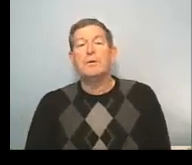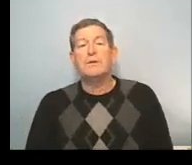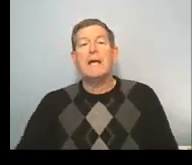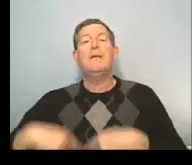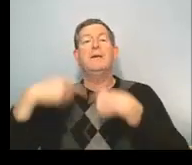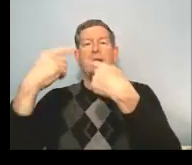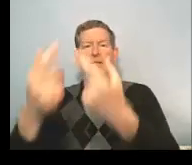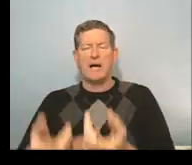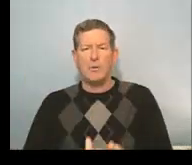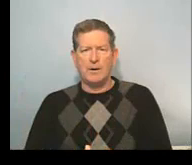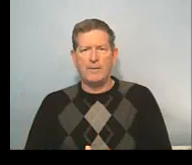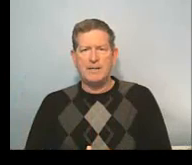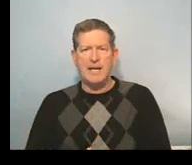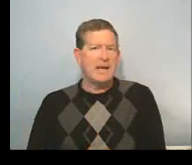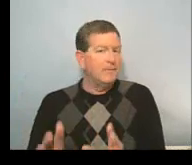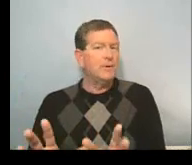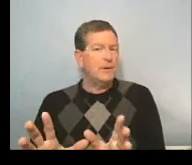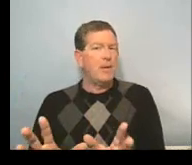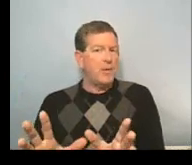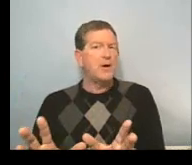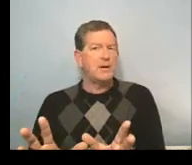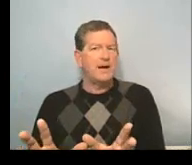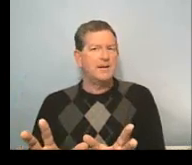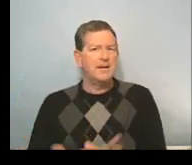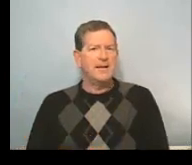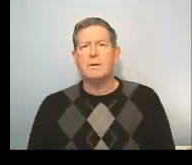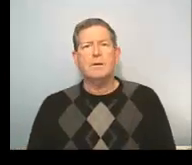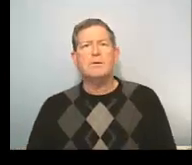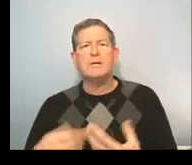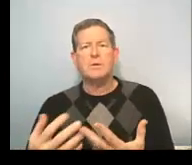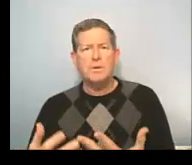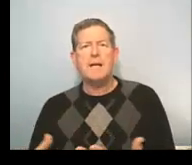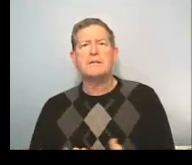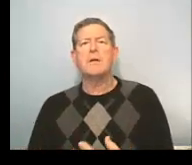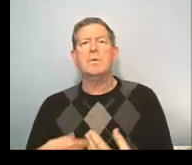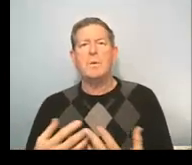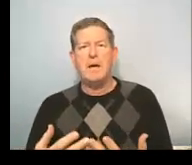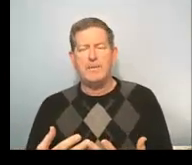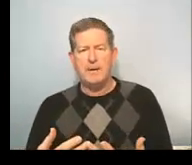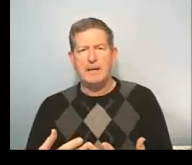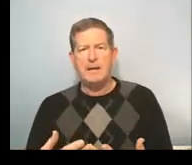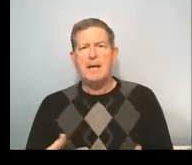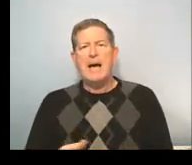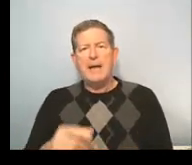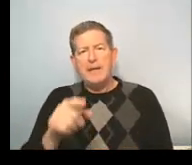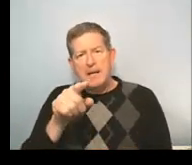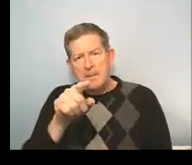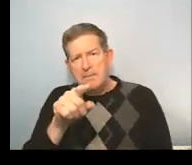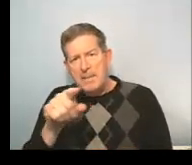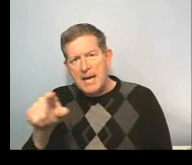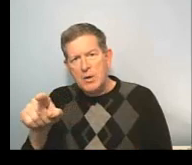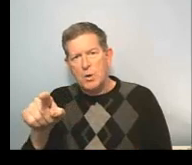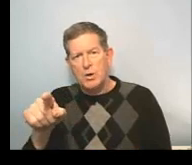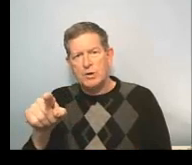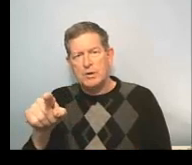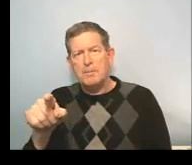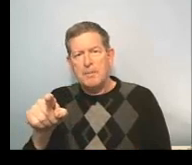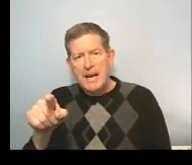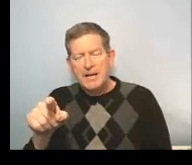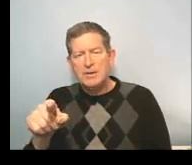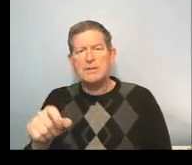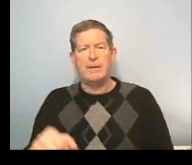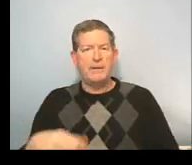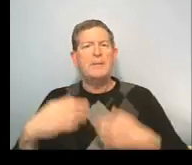that? Well, you say the next hour of the day, even though you're not there yet. You say son las 9, and then